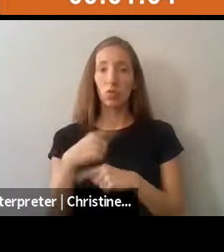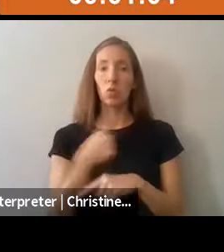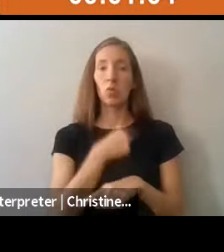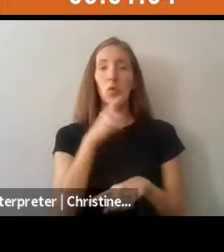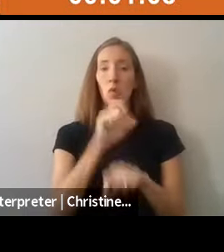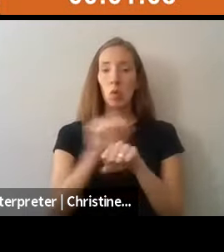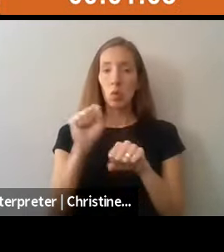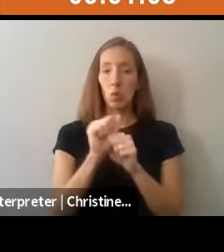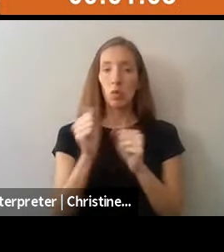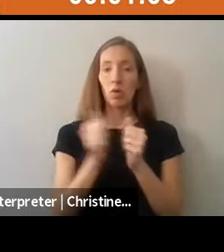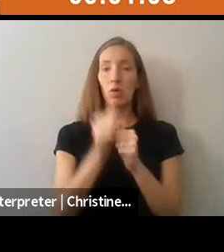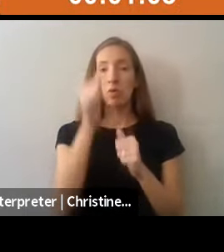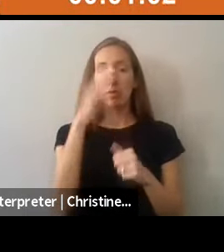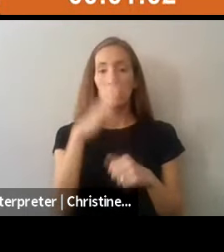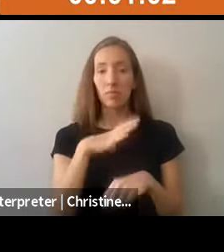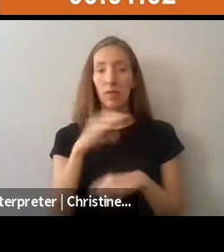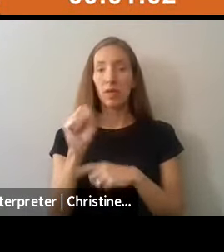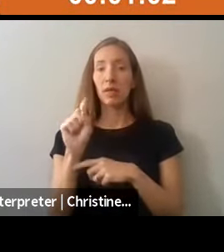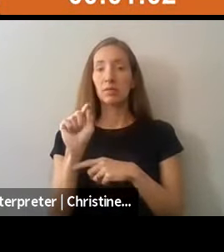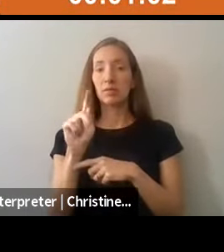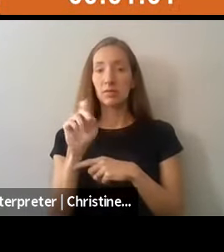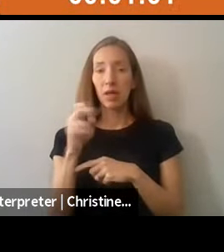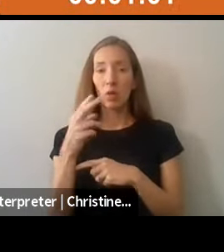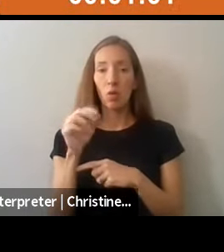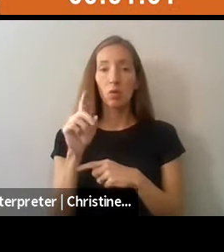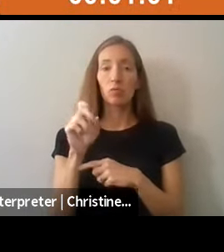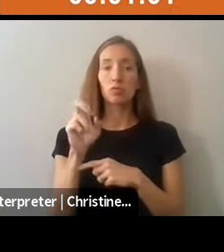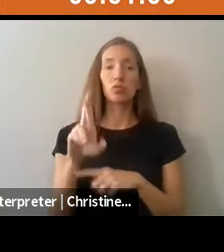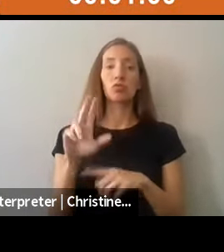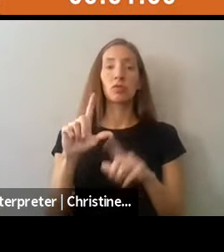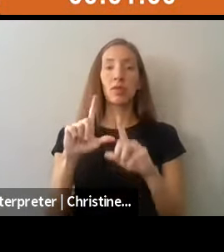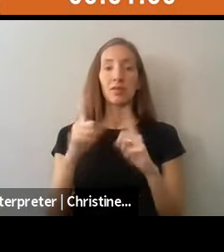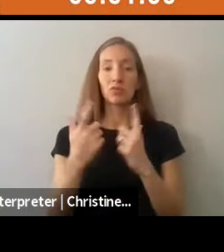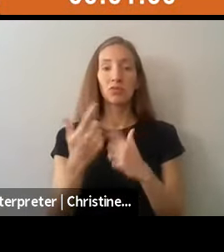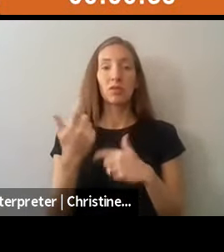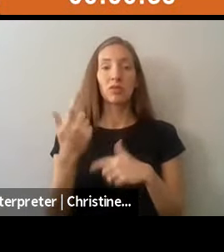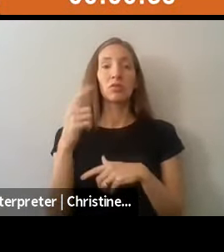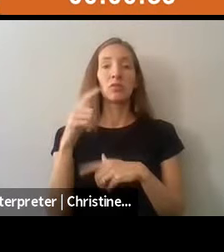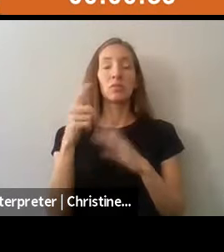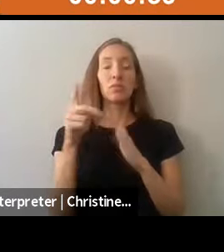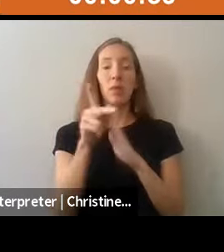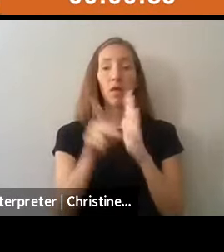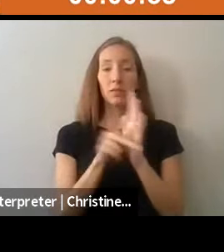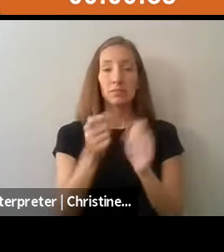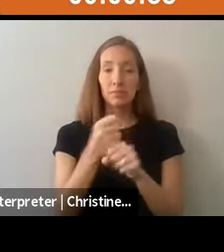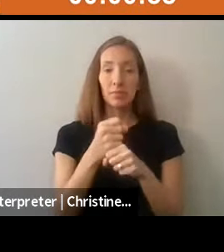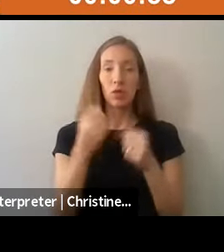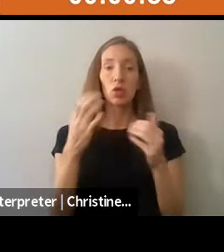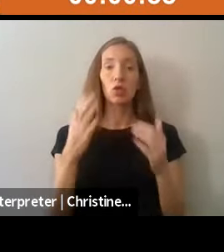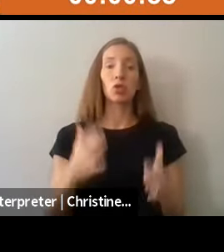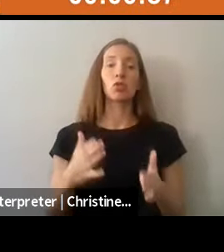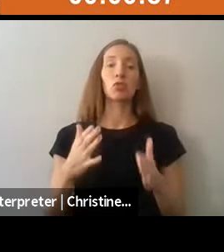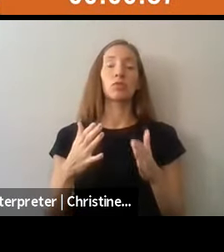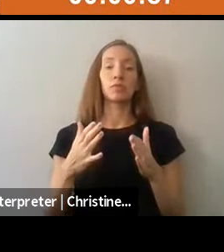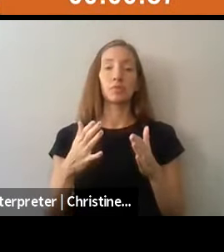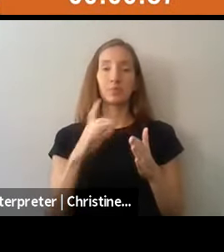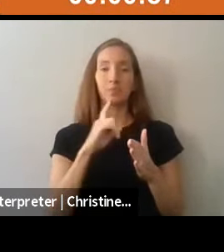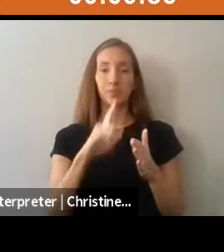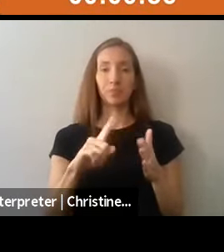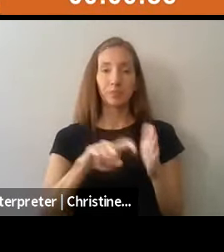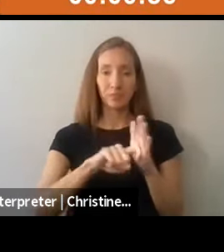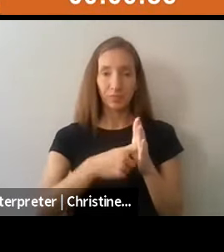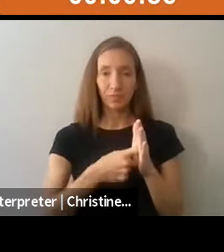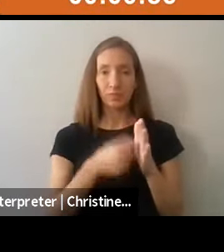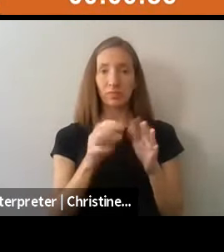and neutralizing possible opposition through sensitization and negotiation. Pre-campaigning was key and an essential condition